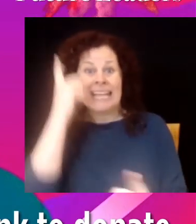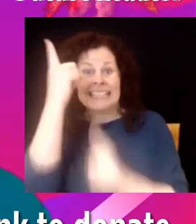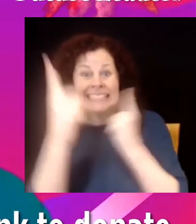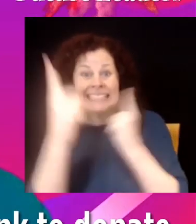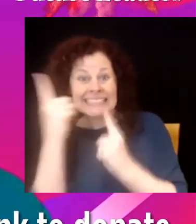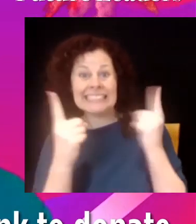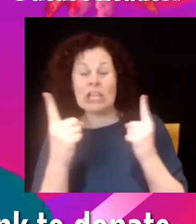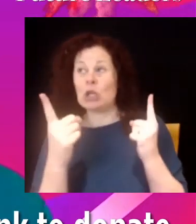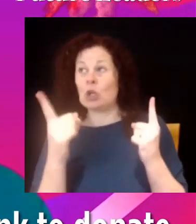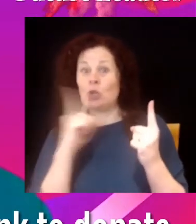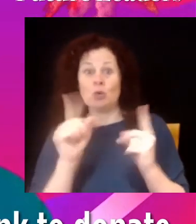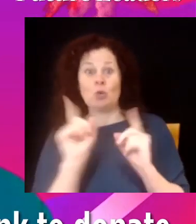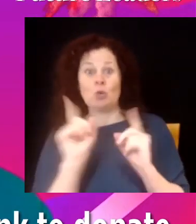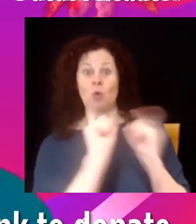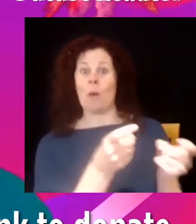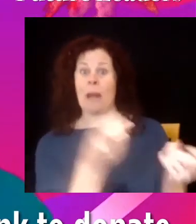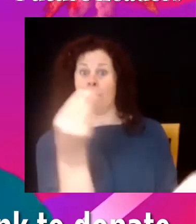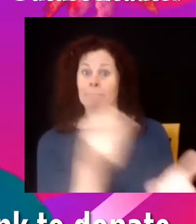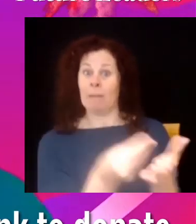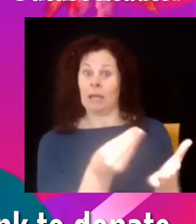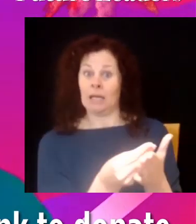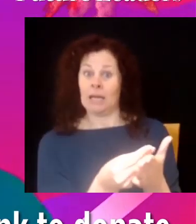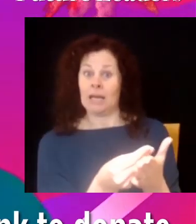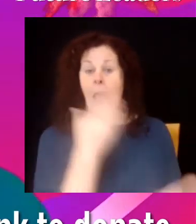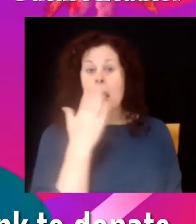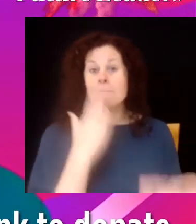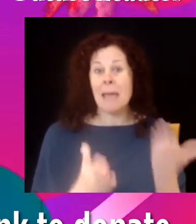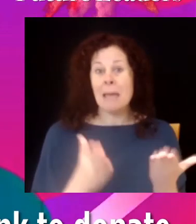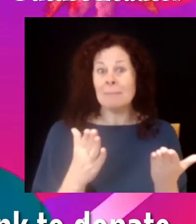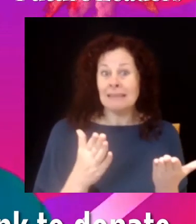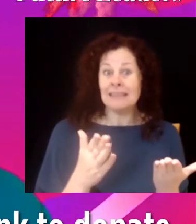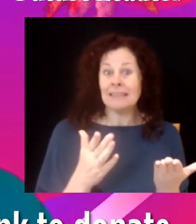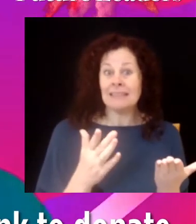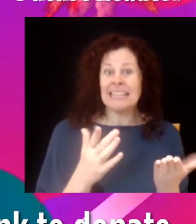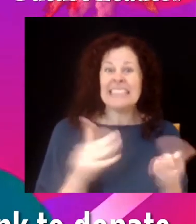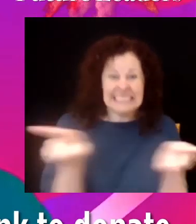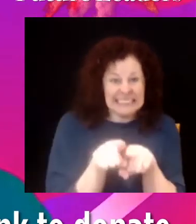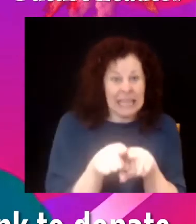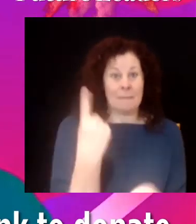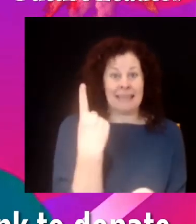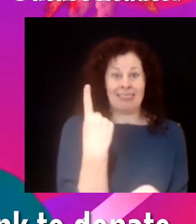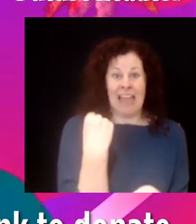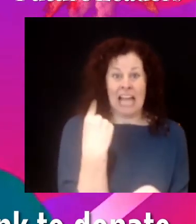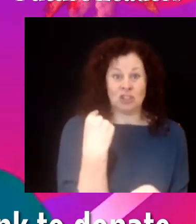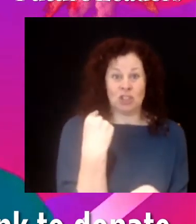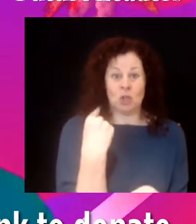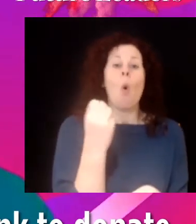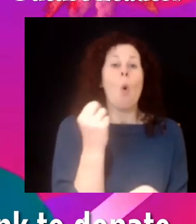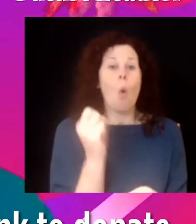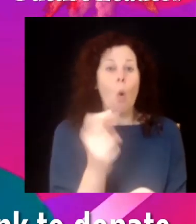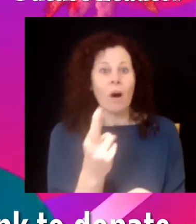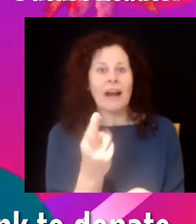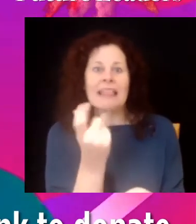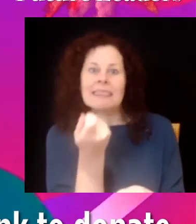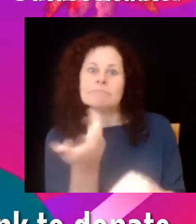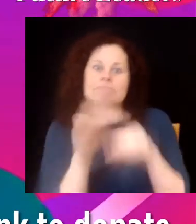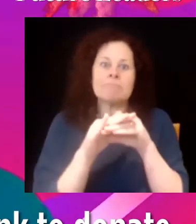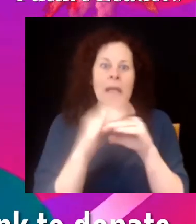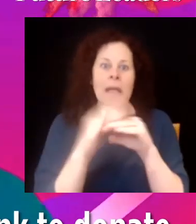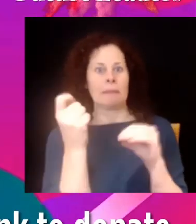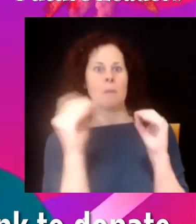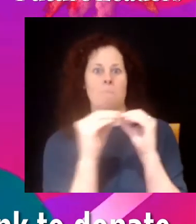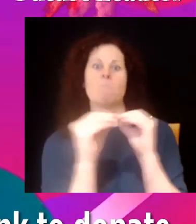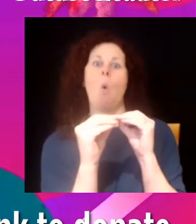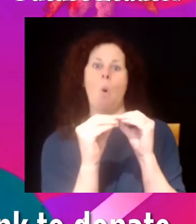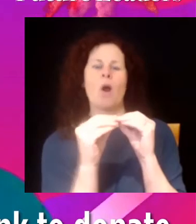a donation. Maybe you can do what you did last year, maybe even a little bit more if you're fortunate right now. But whatever you give, every